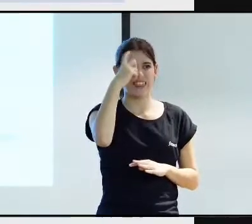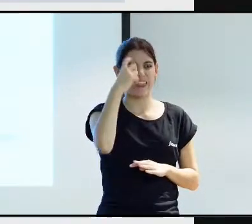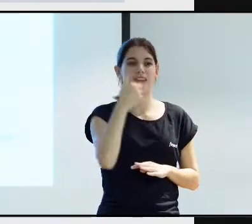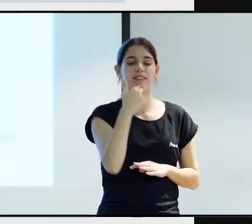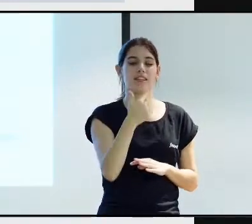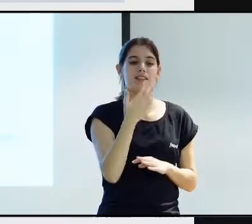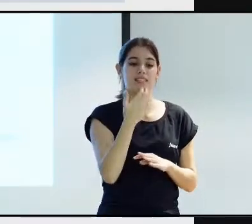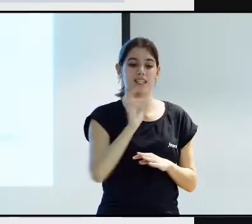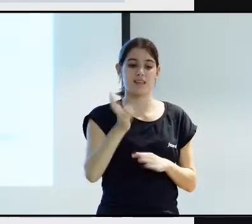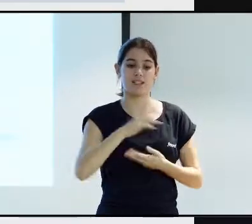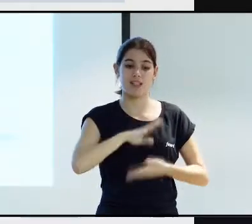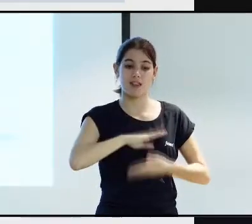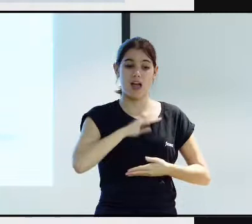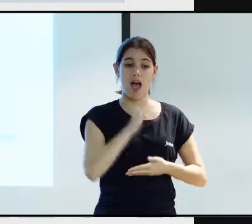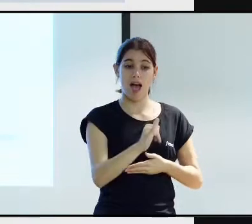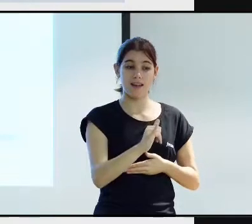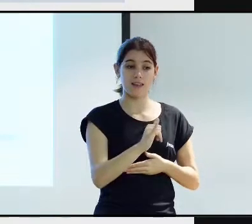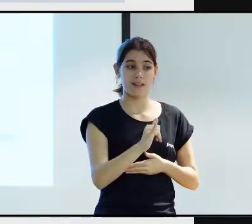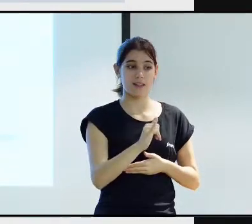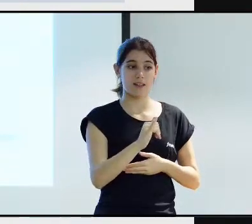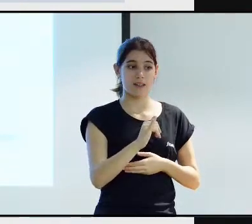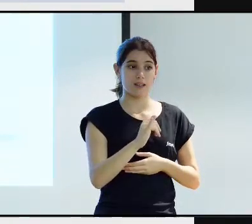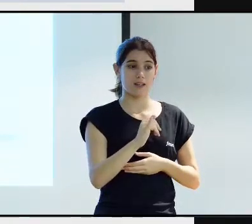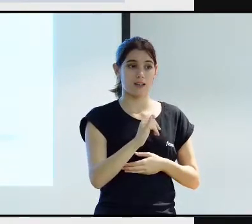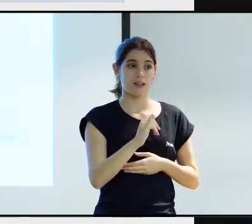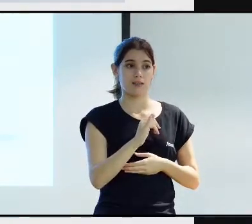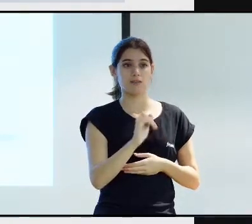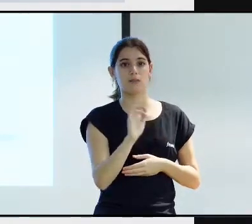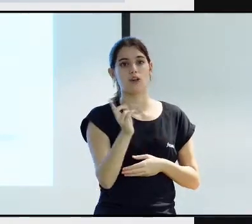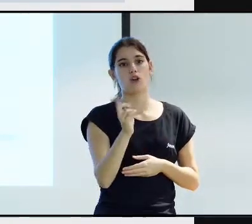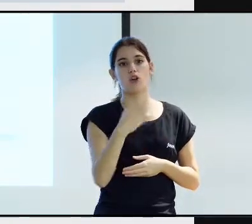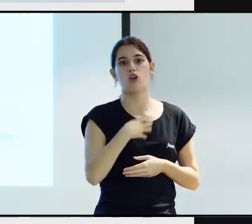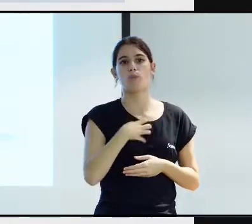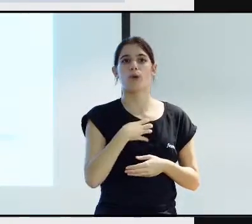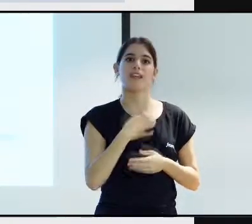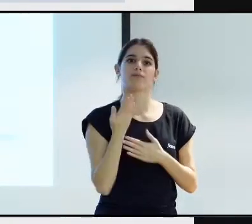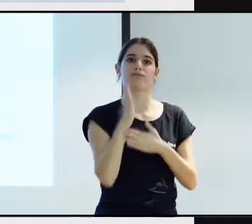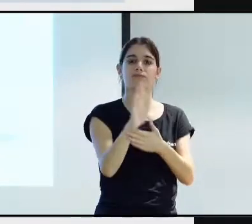the CRPD. And I think people